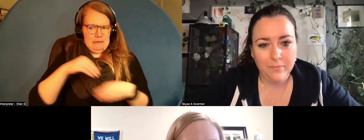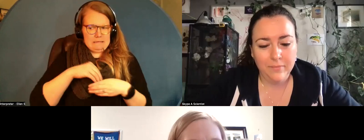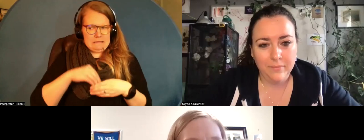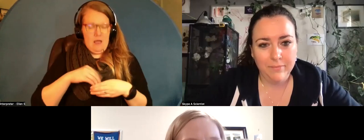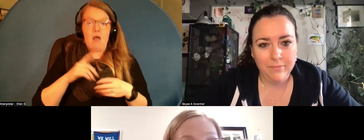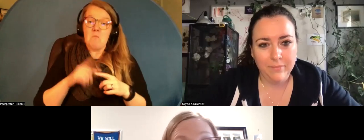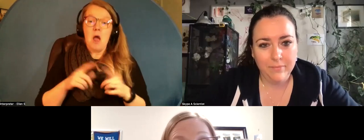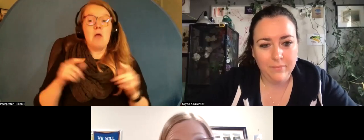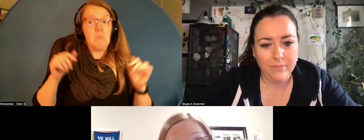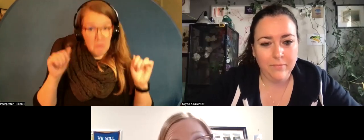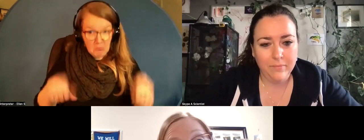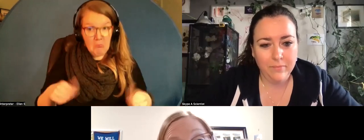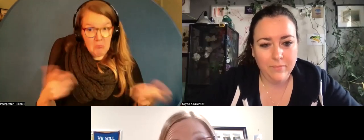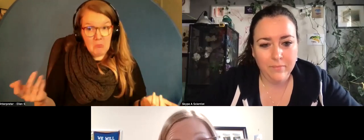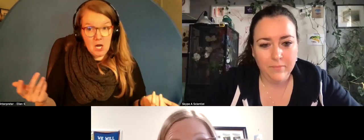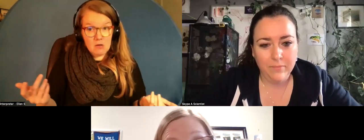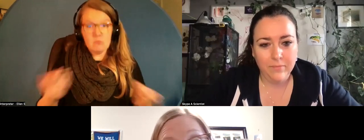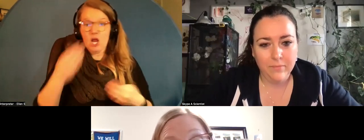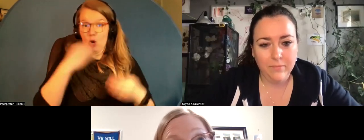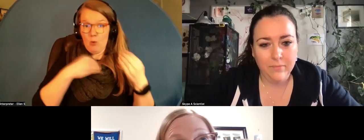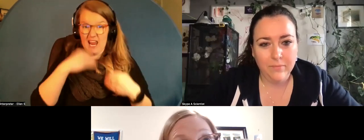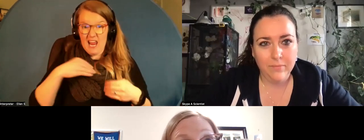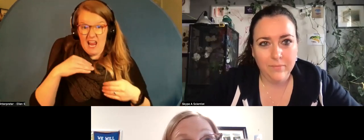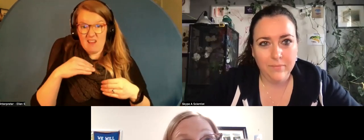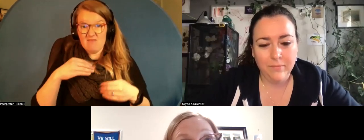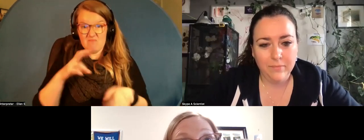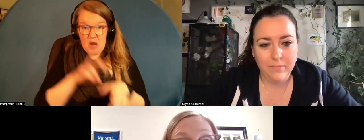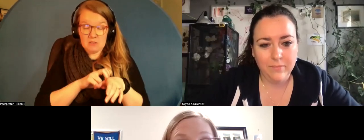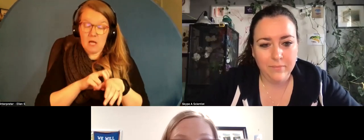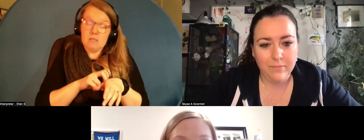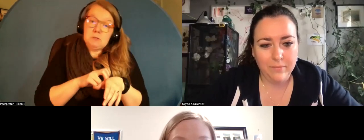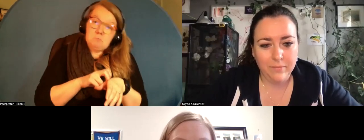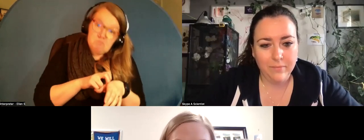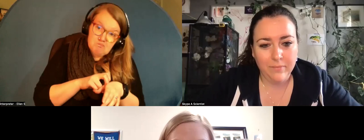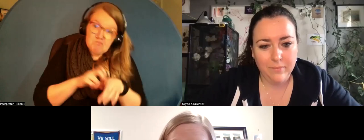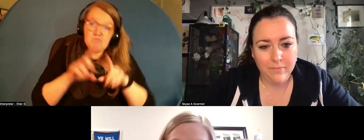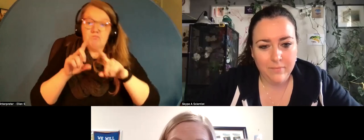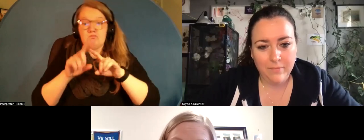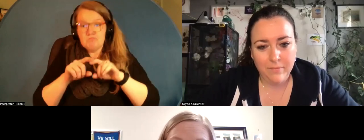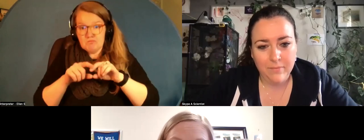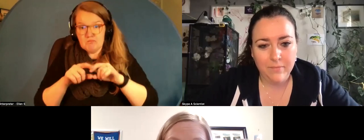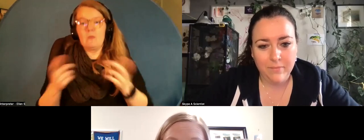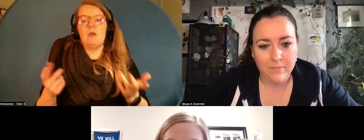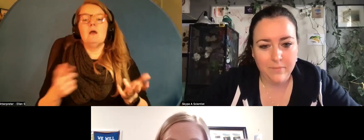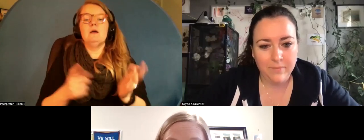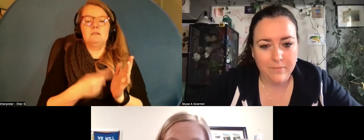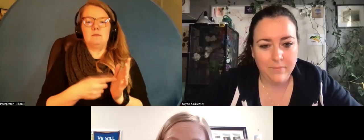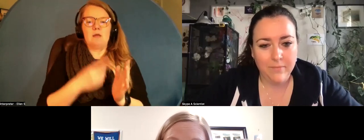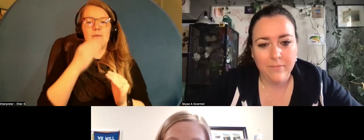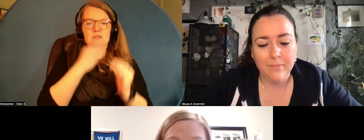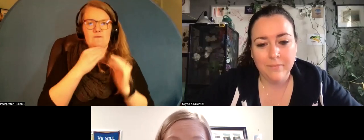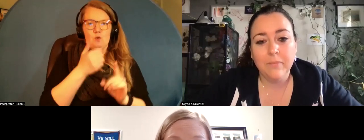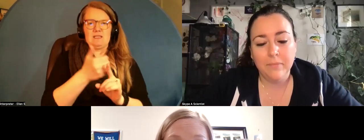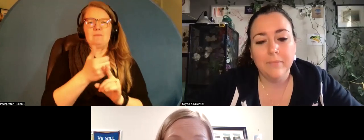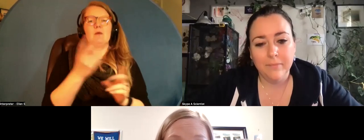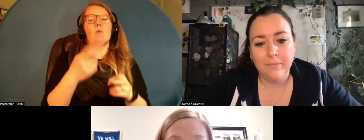And do we eat them? It depends. There are certain foods that serve as what we call that intermediate host,